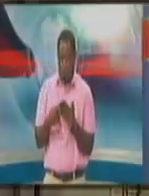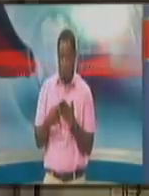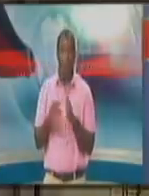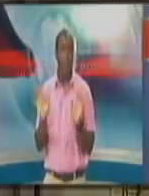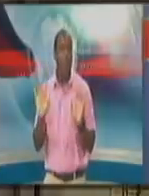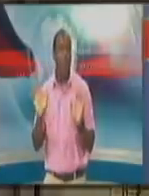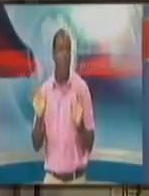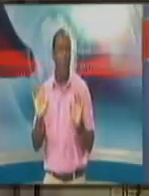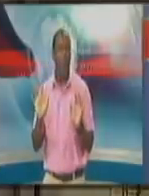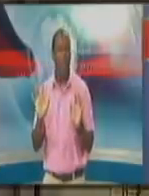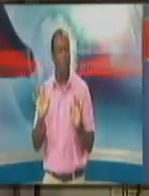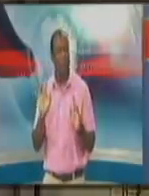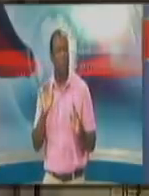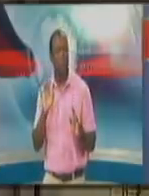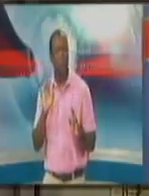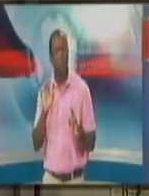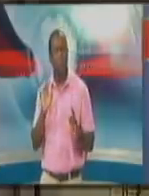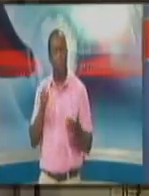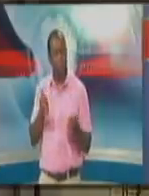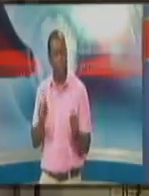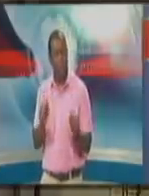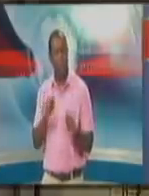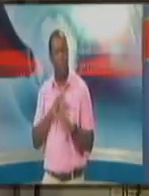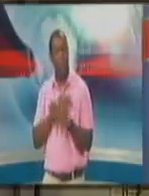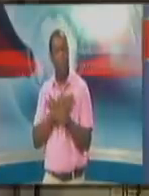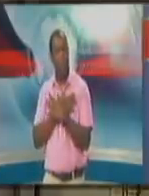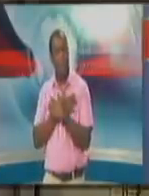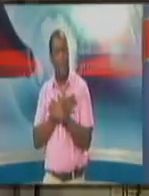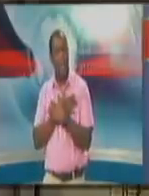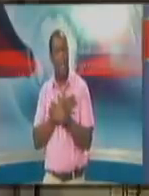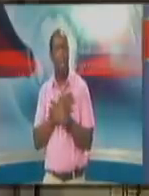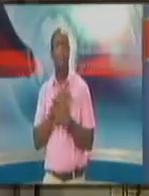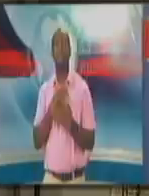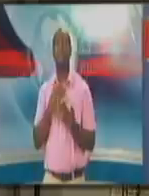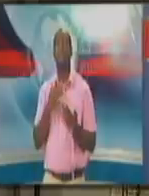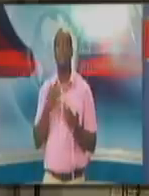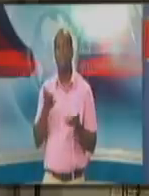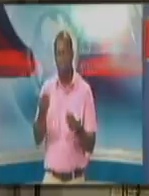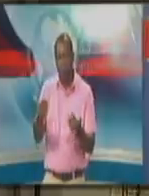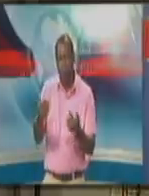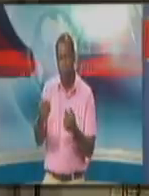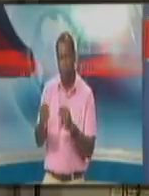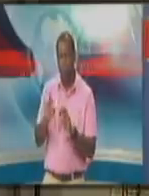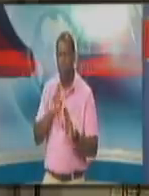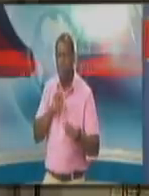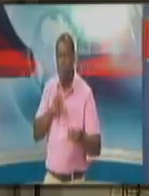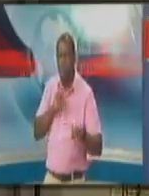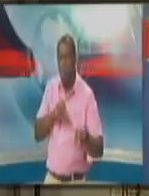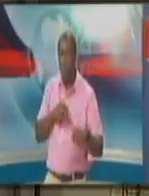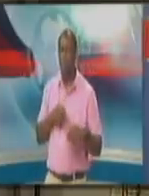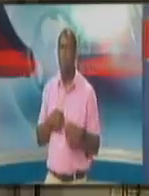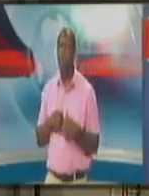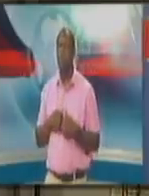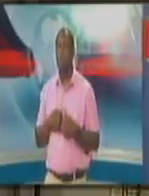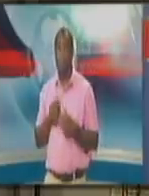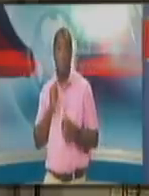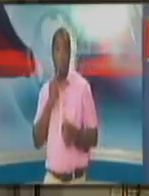an opportunity to relax and report. My own self, I have